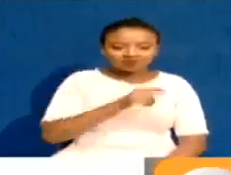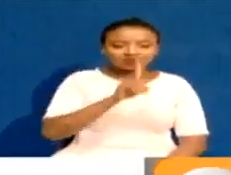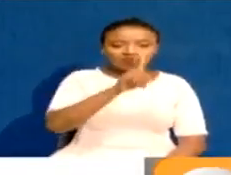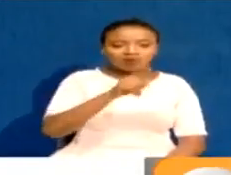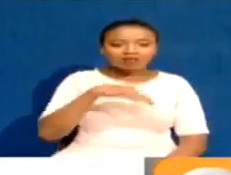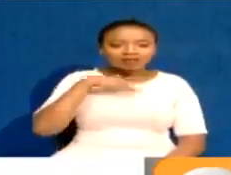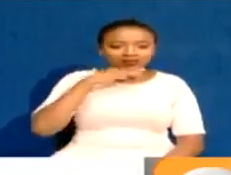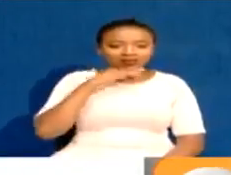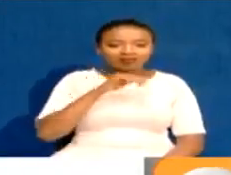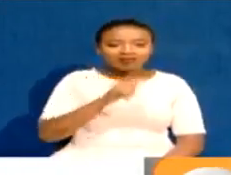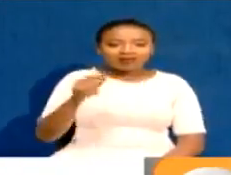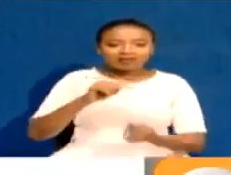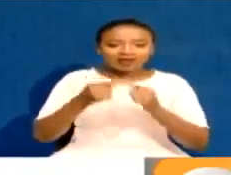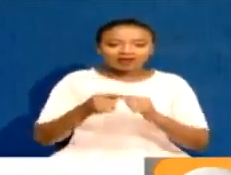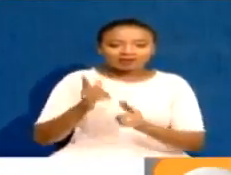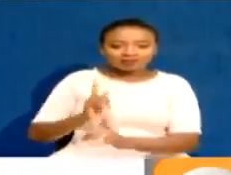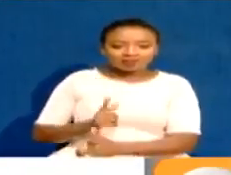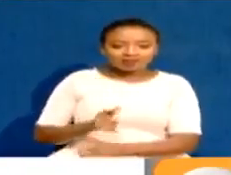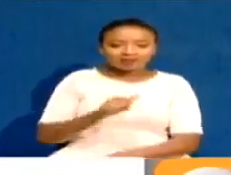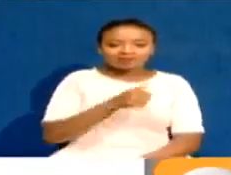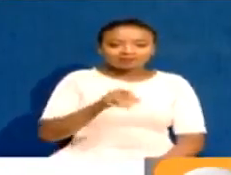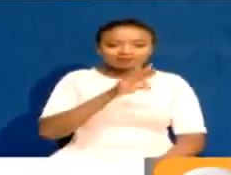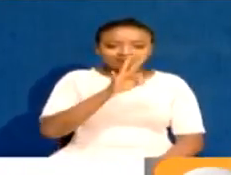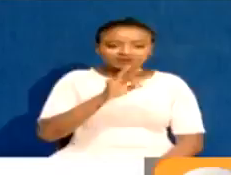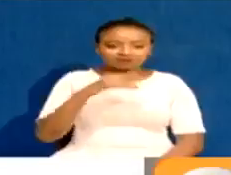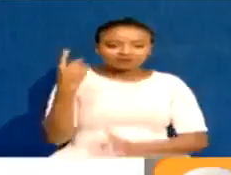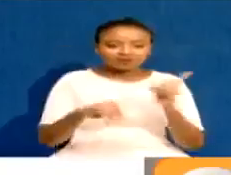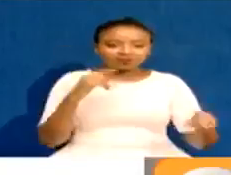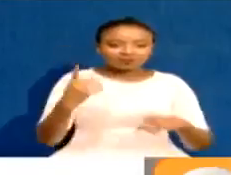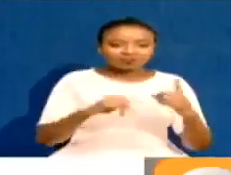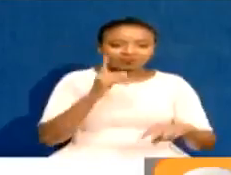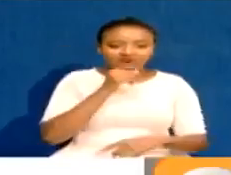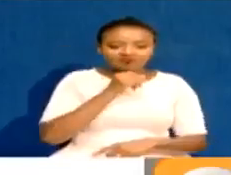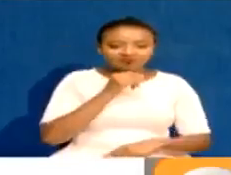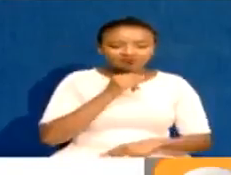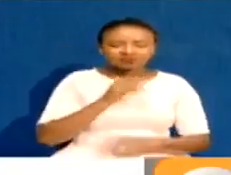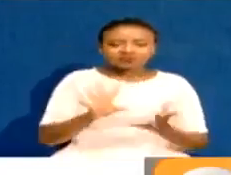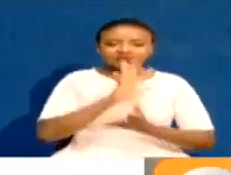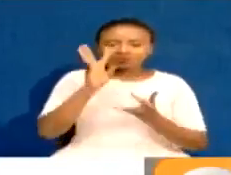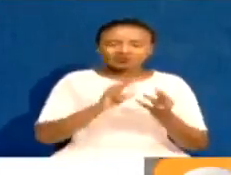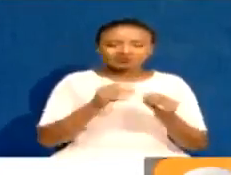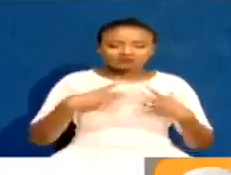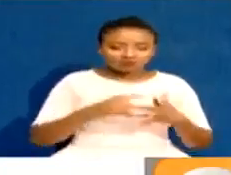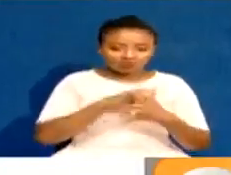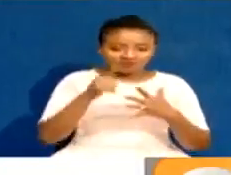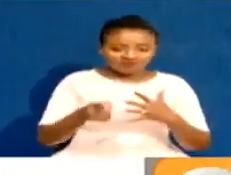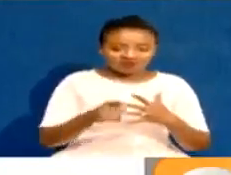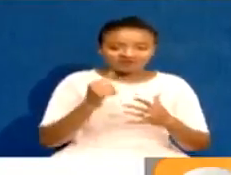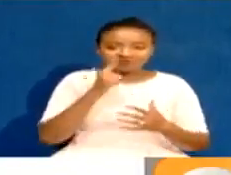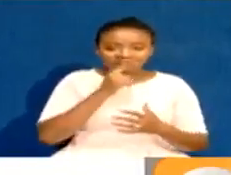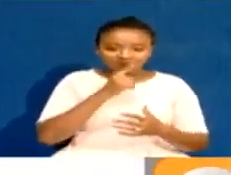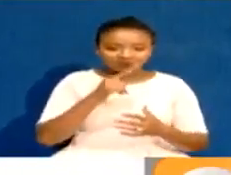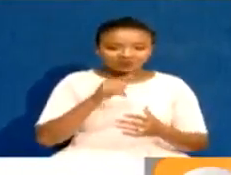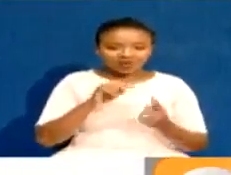one injured on the leg, three others have been beaten. So the total number is five seriously